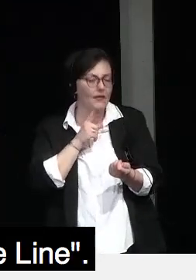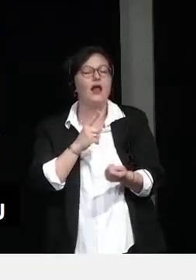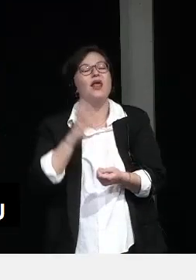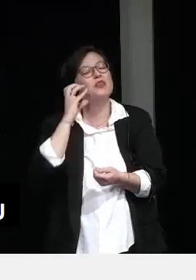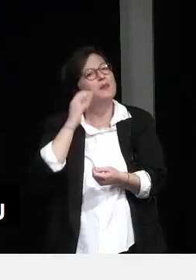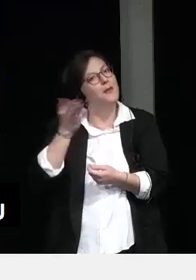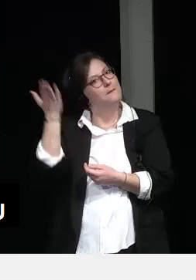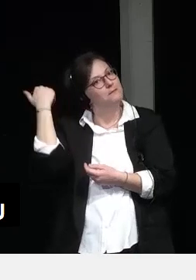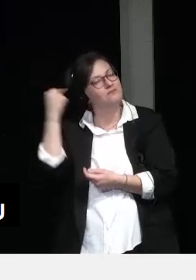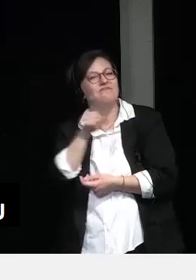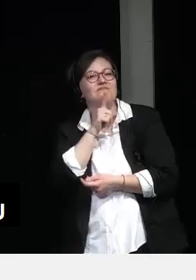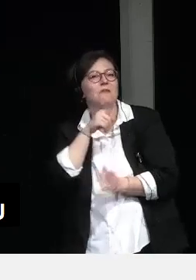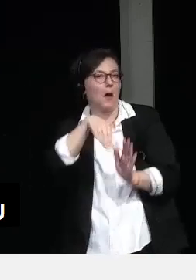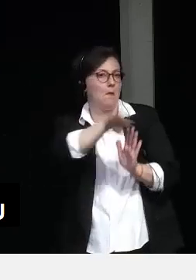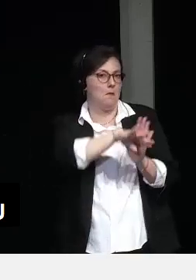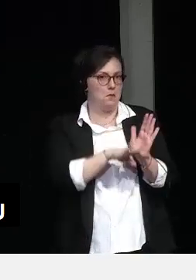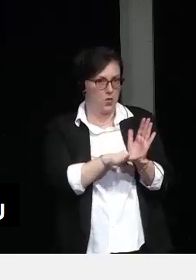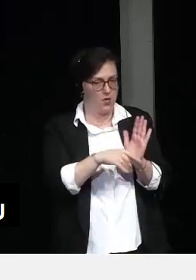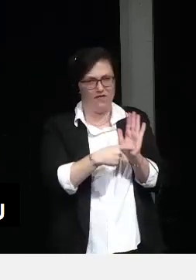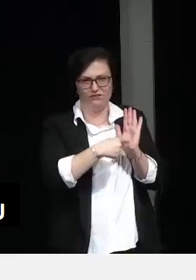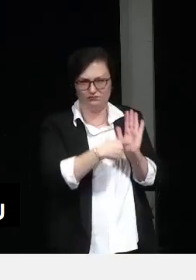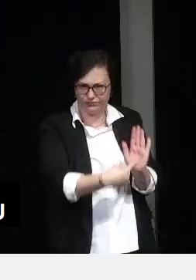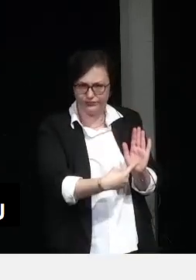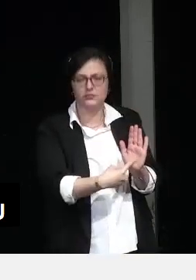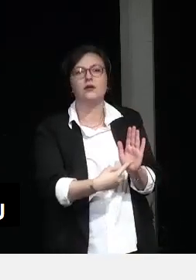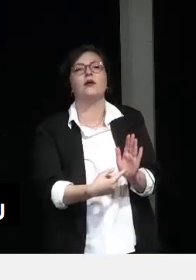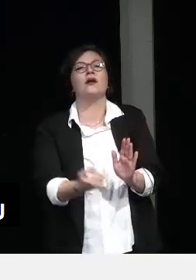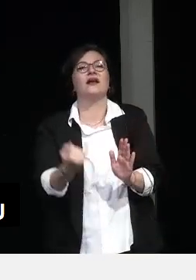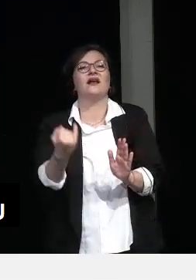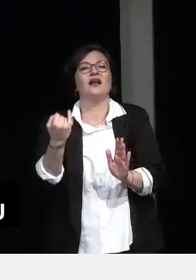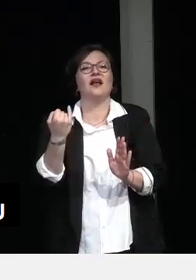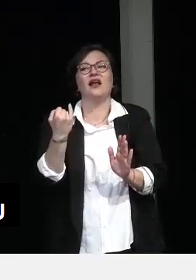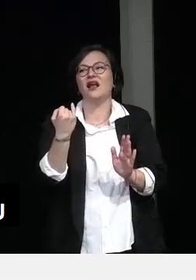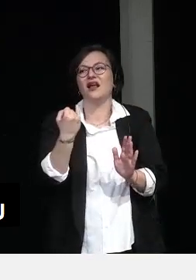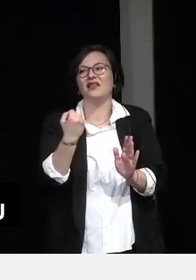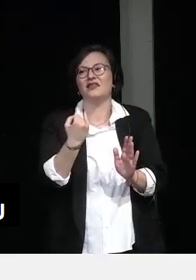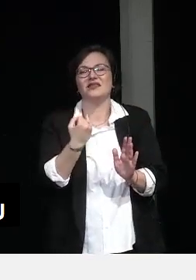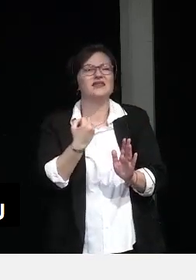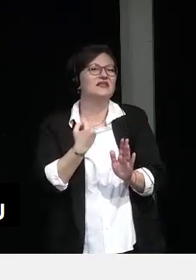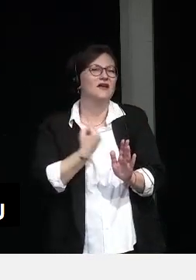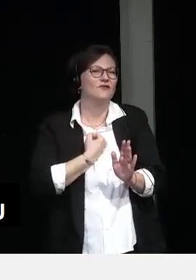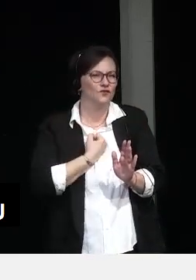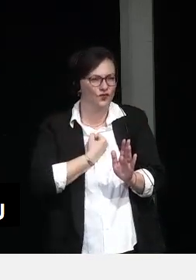Line. And they studied and registered 3 generations of trauma